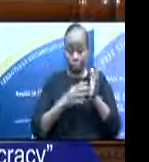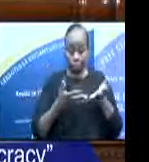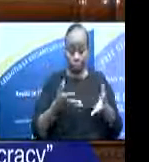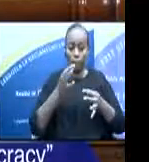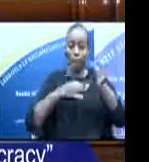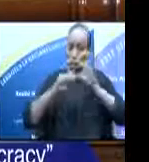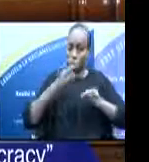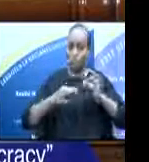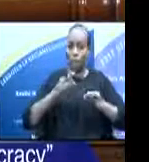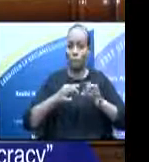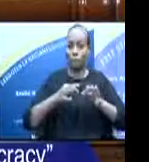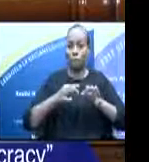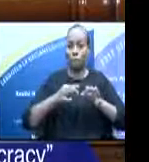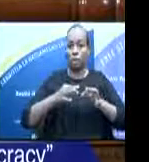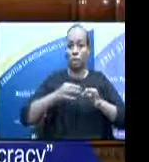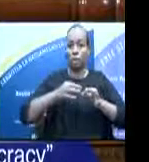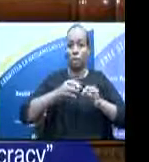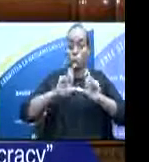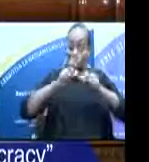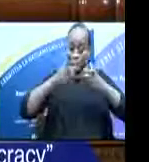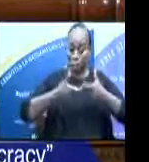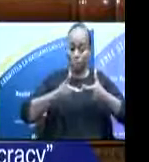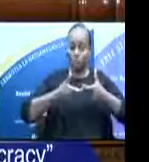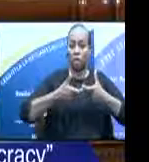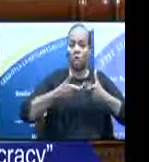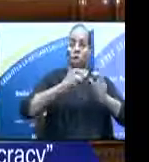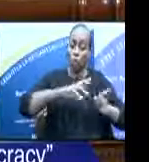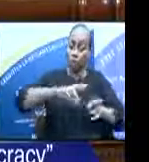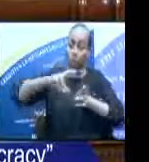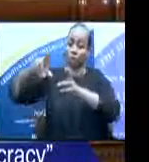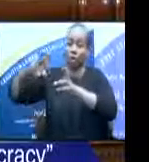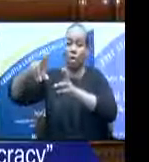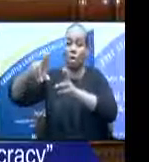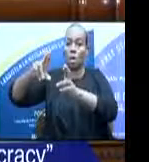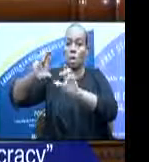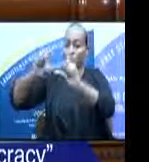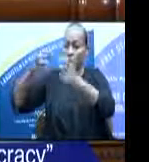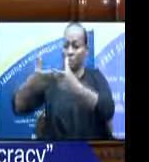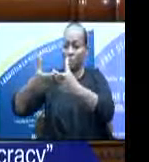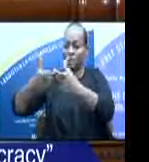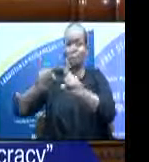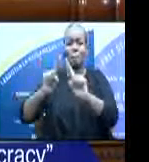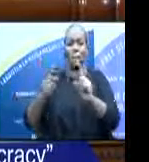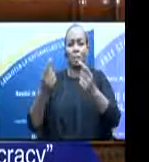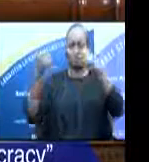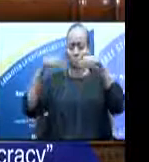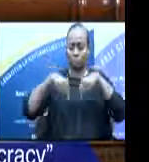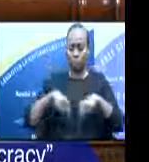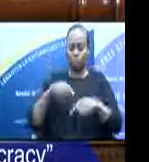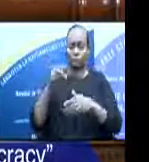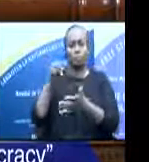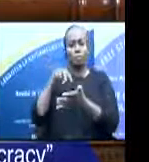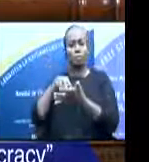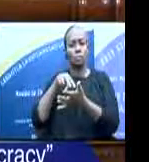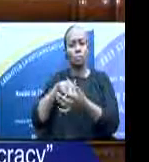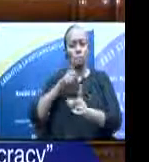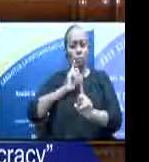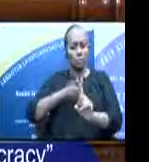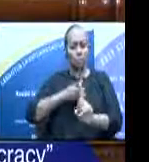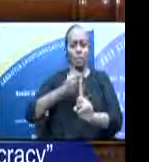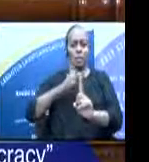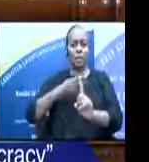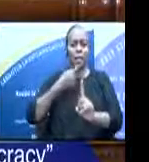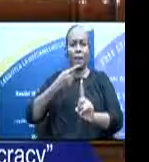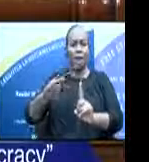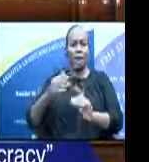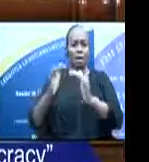to Standing Rules and Orders Committee. That is why you refer the matter. But for you to be able to stand up and lambast at me, tell